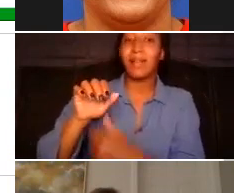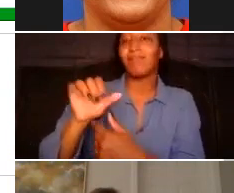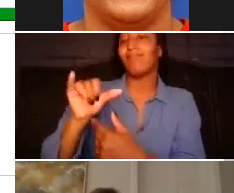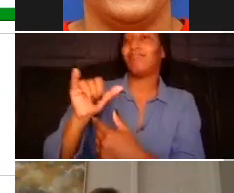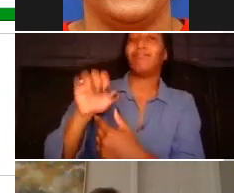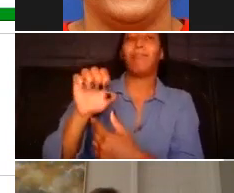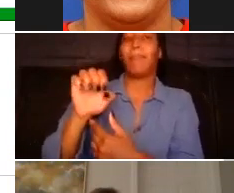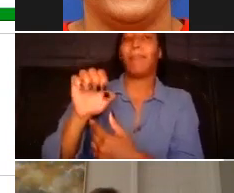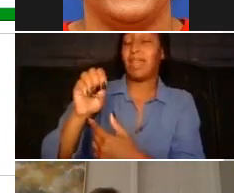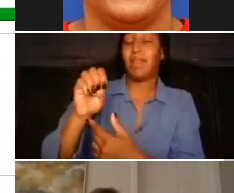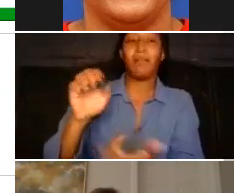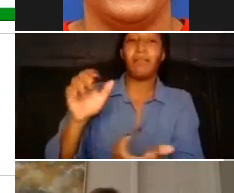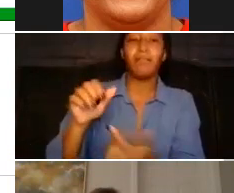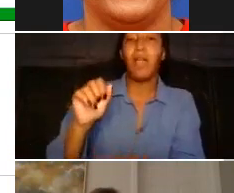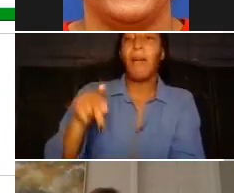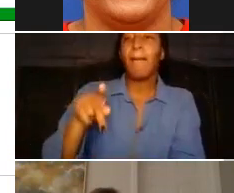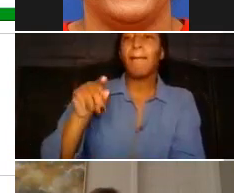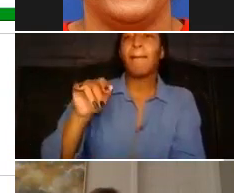just curious.